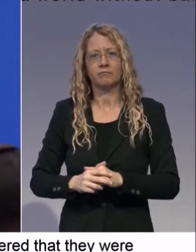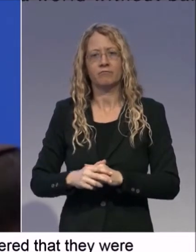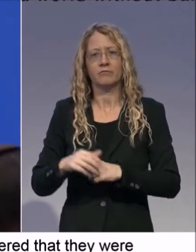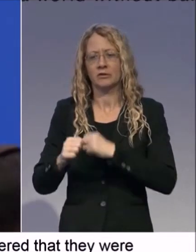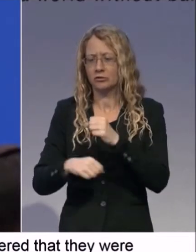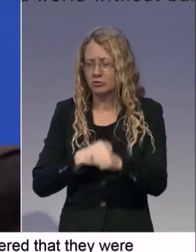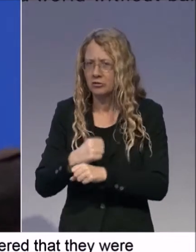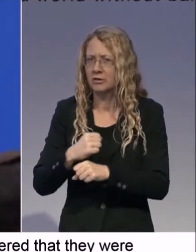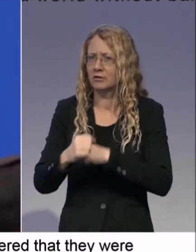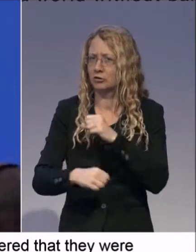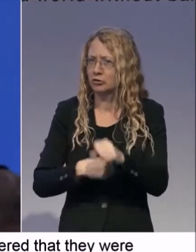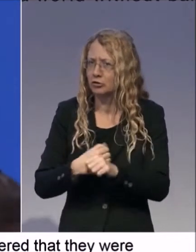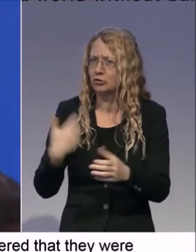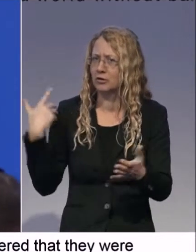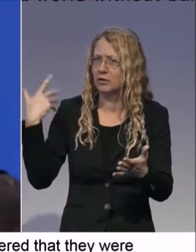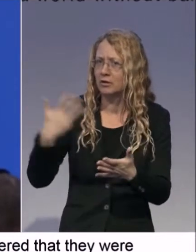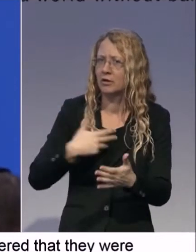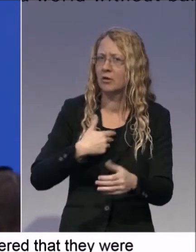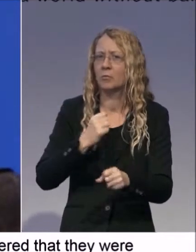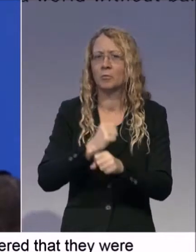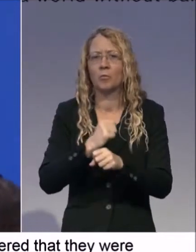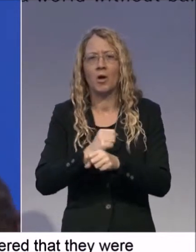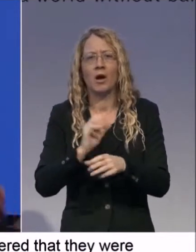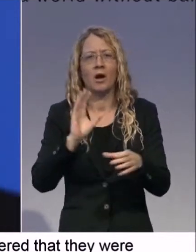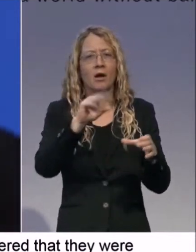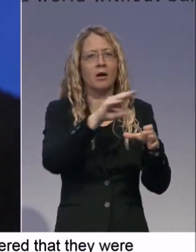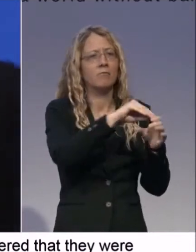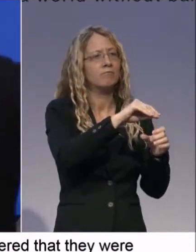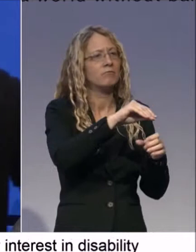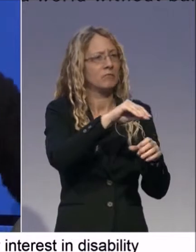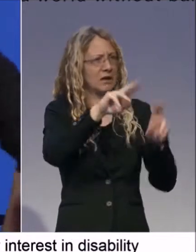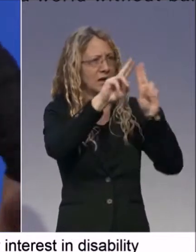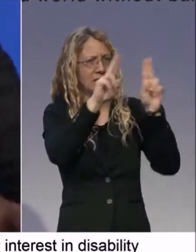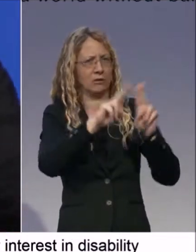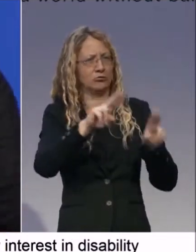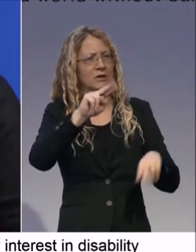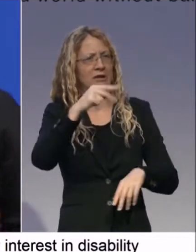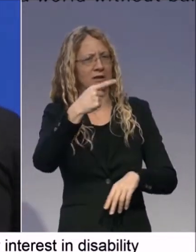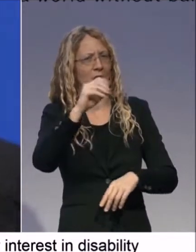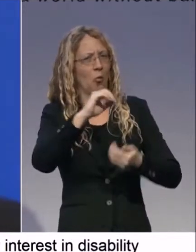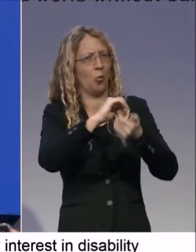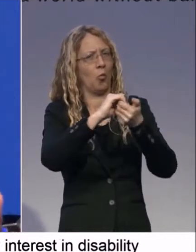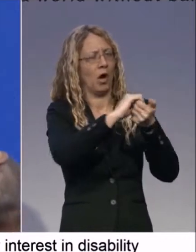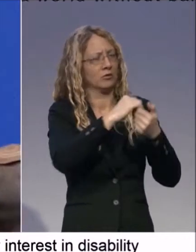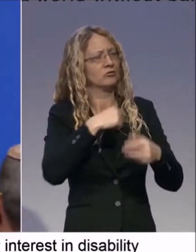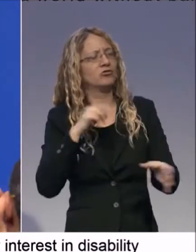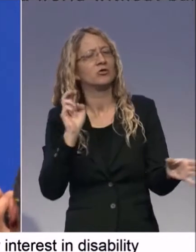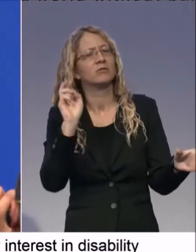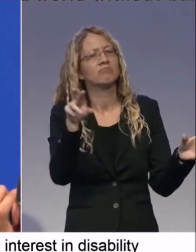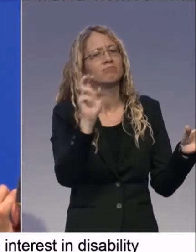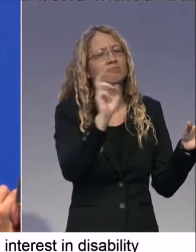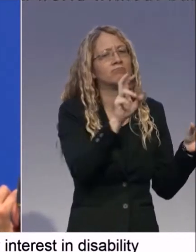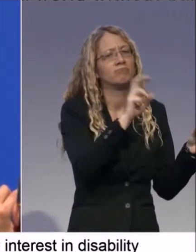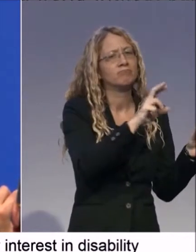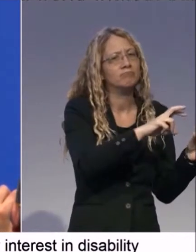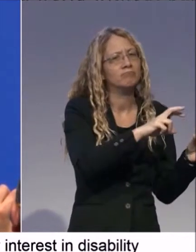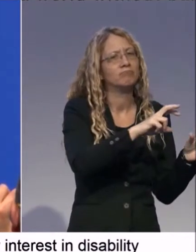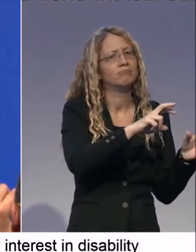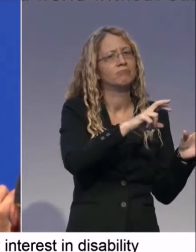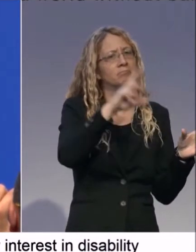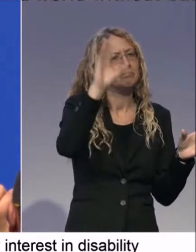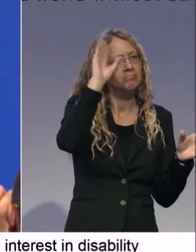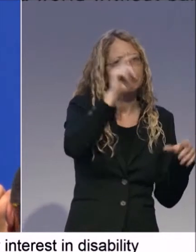NGOs in both advisory and leadership positions. And I would say that